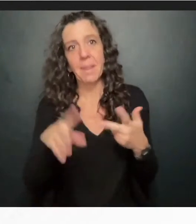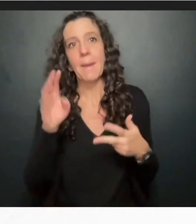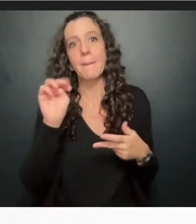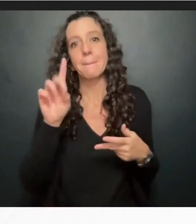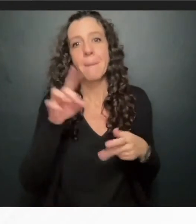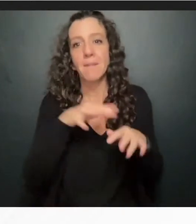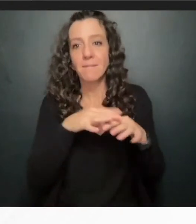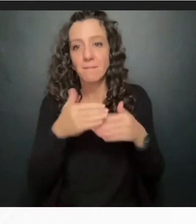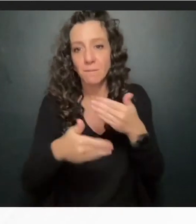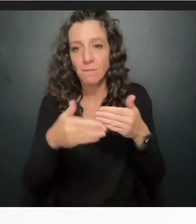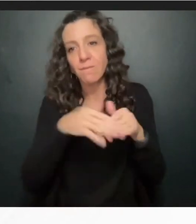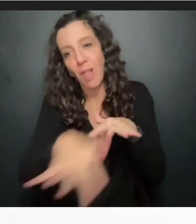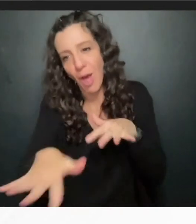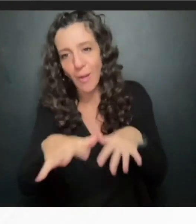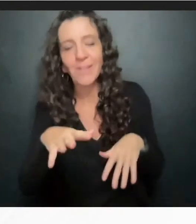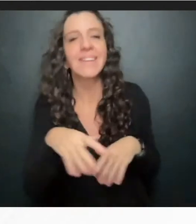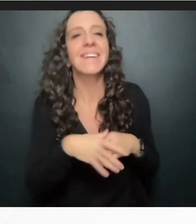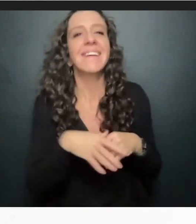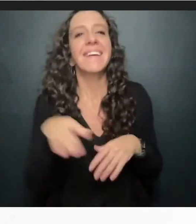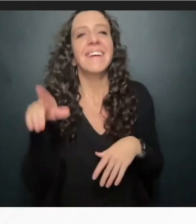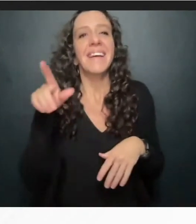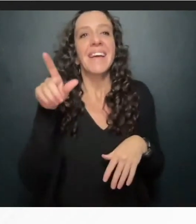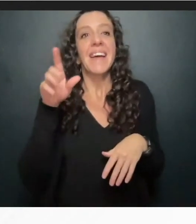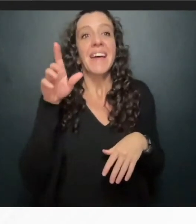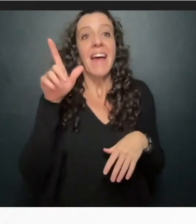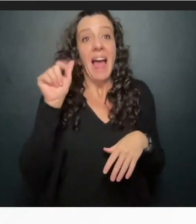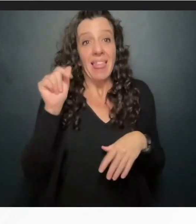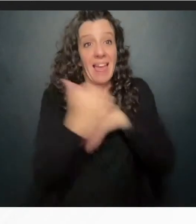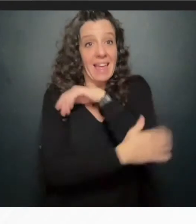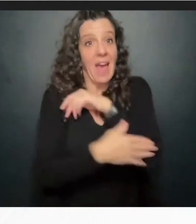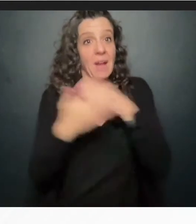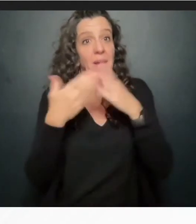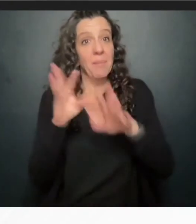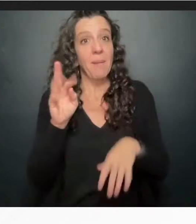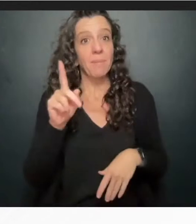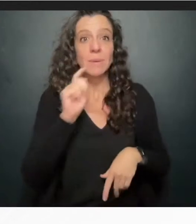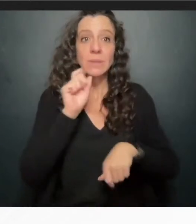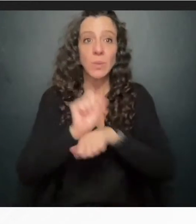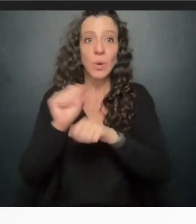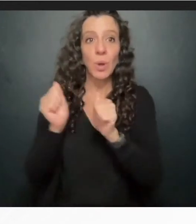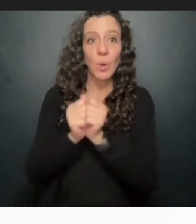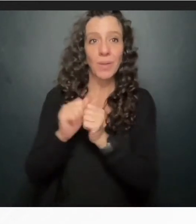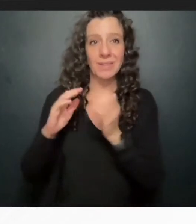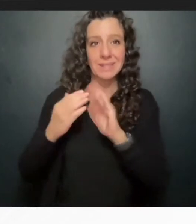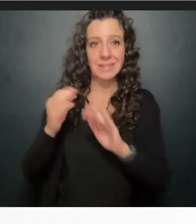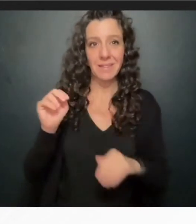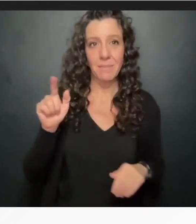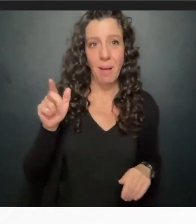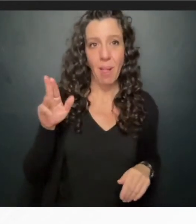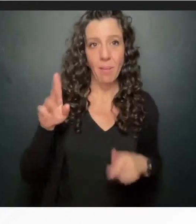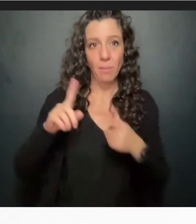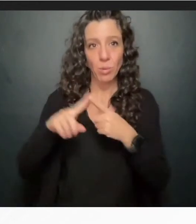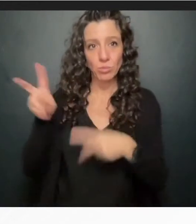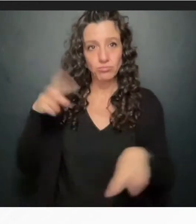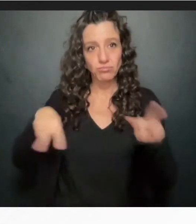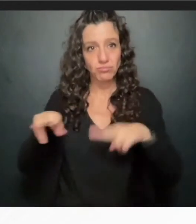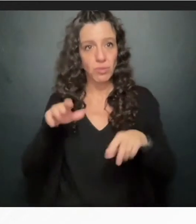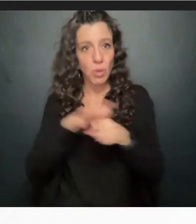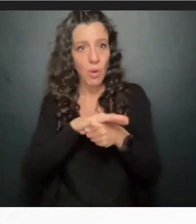County Public Works is coordinating with the City of Malibu officials to assess locations and potential debris and mud